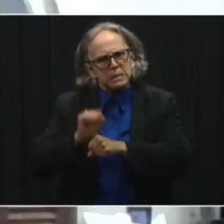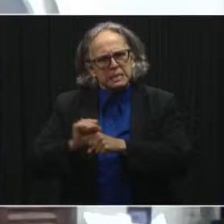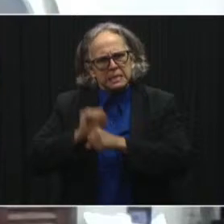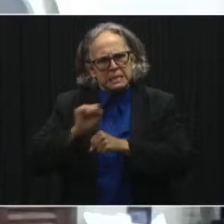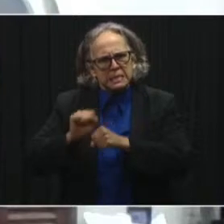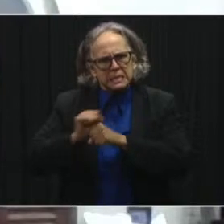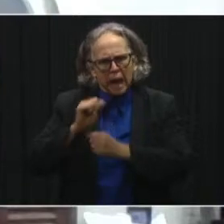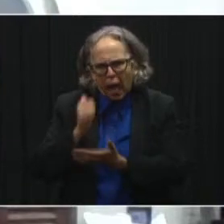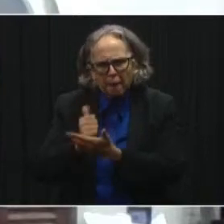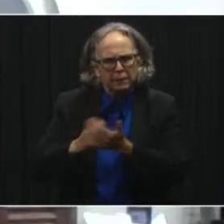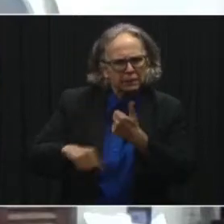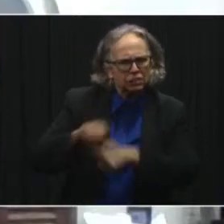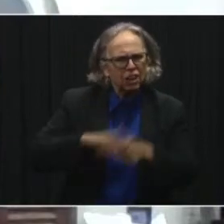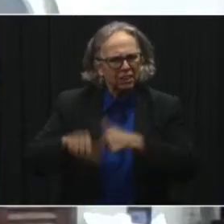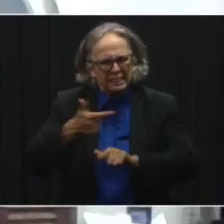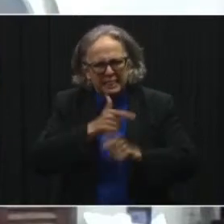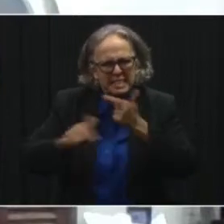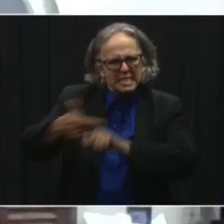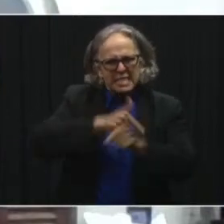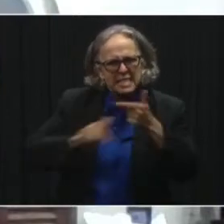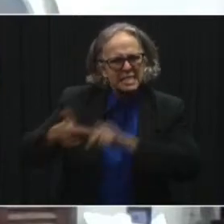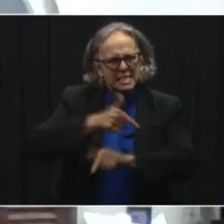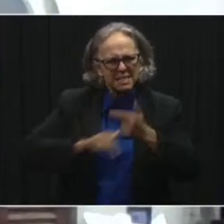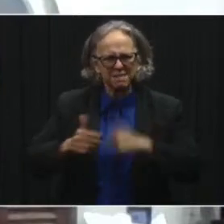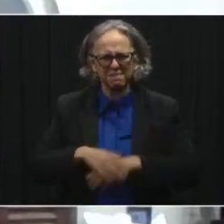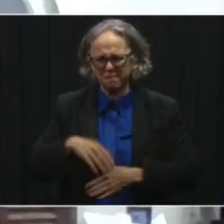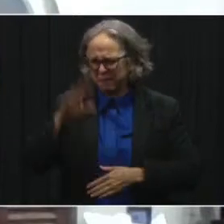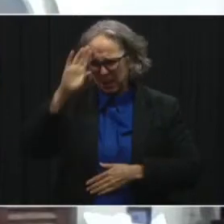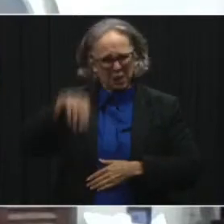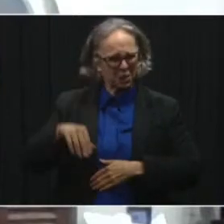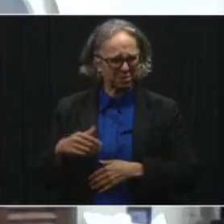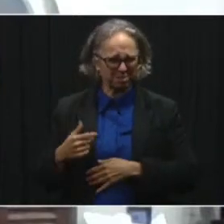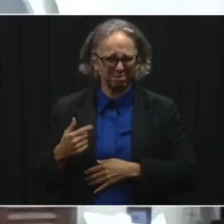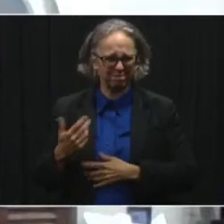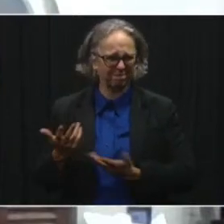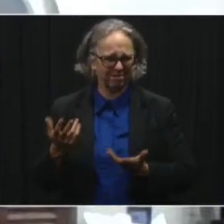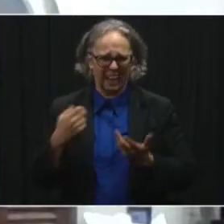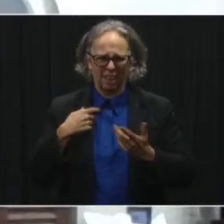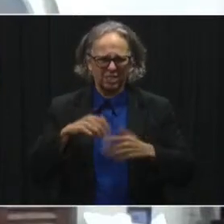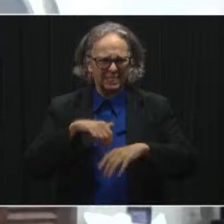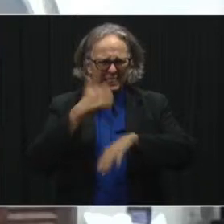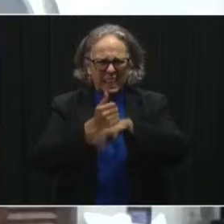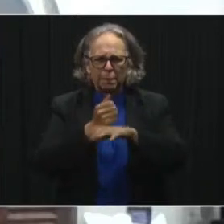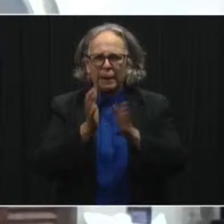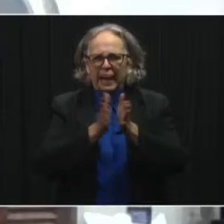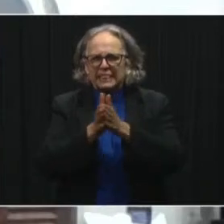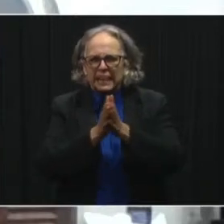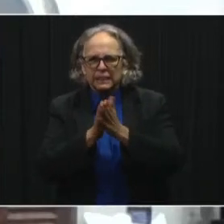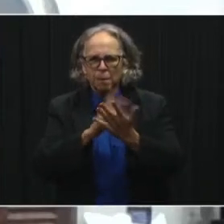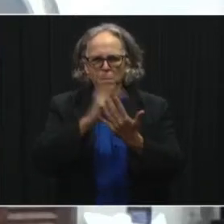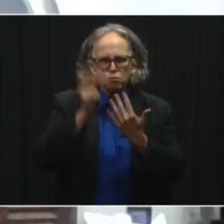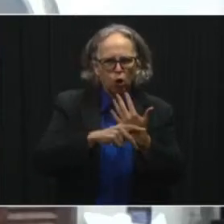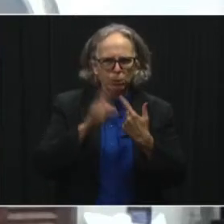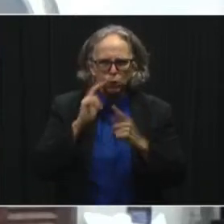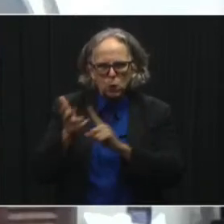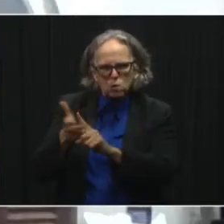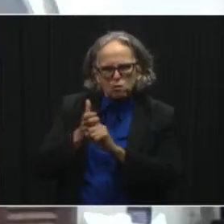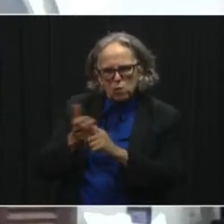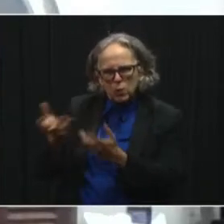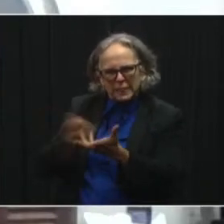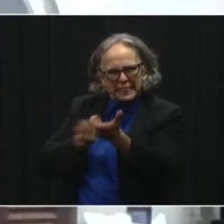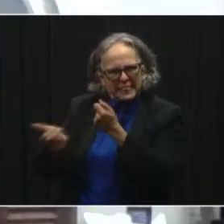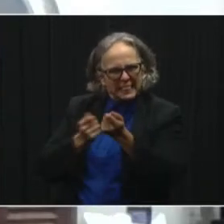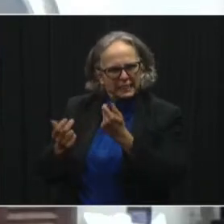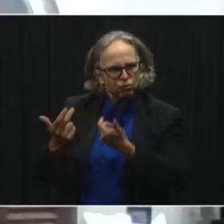the unit. I know we've got a lot of incentive programs with our recruitment team. So I think that we're